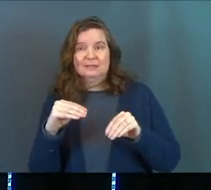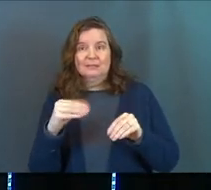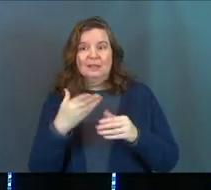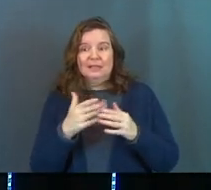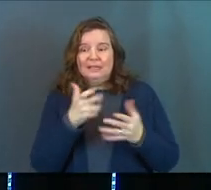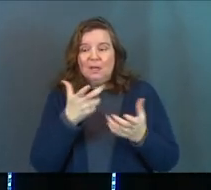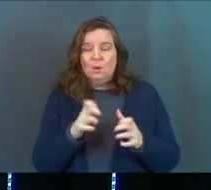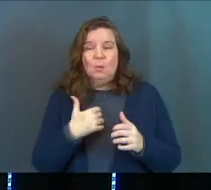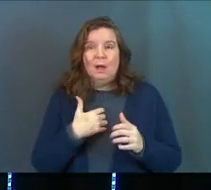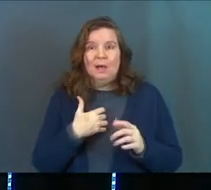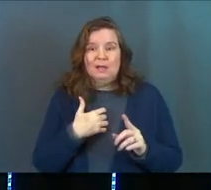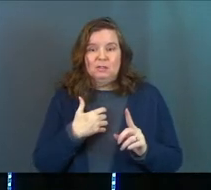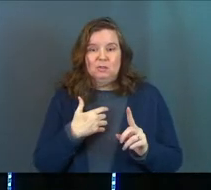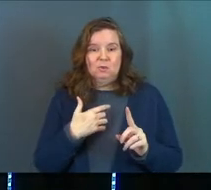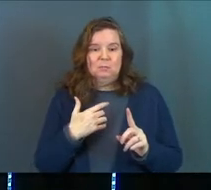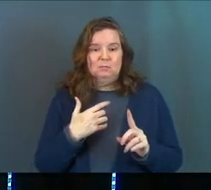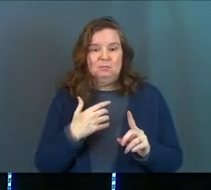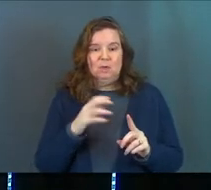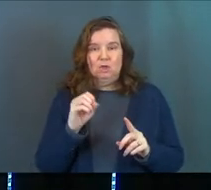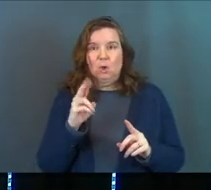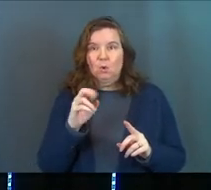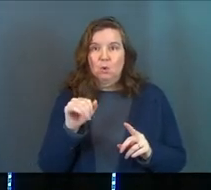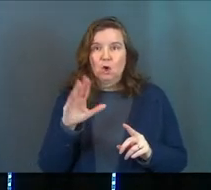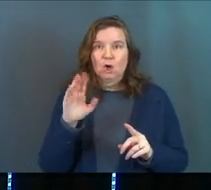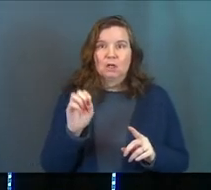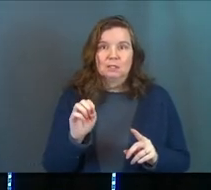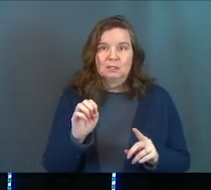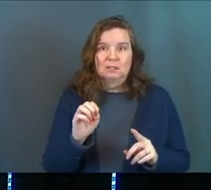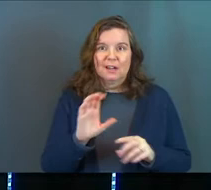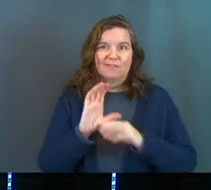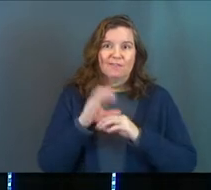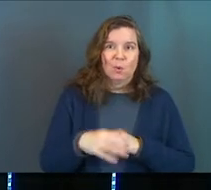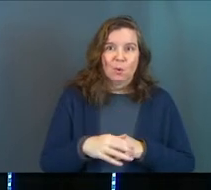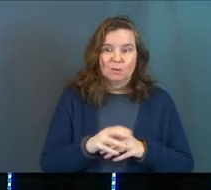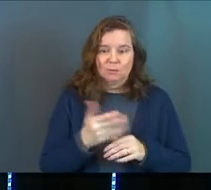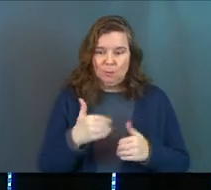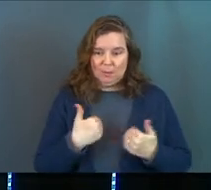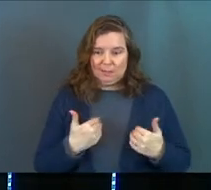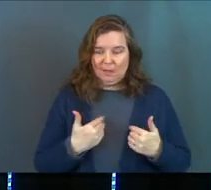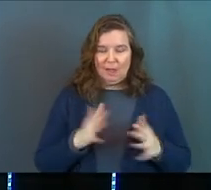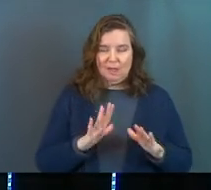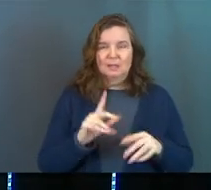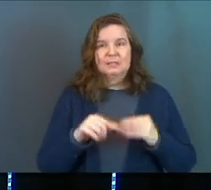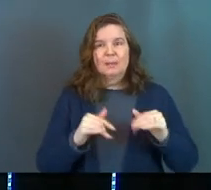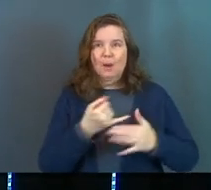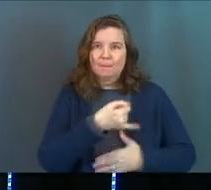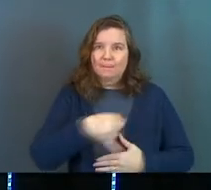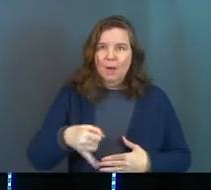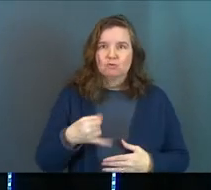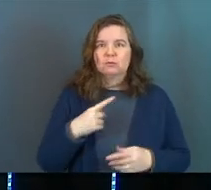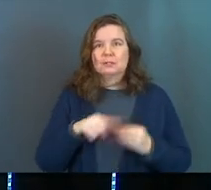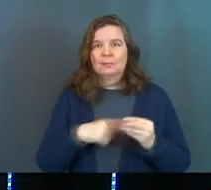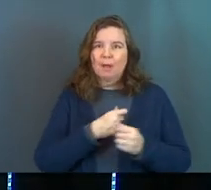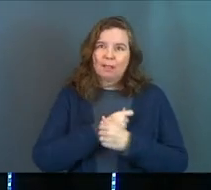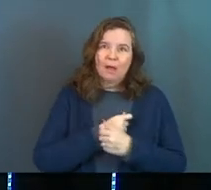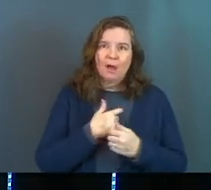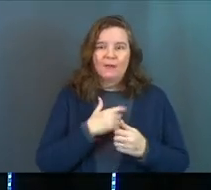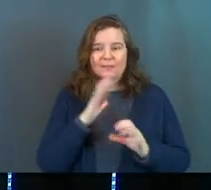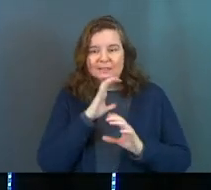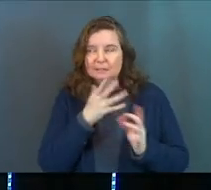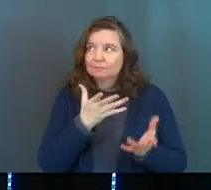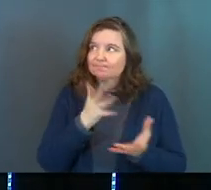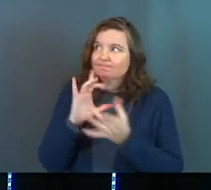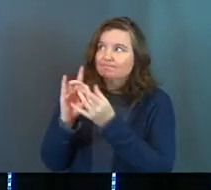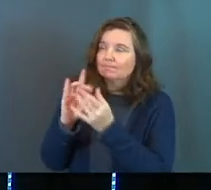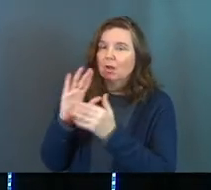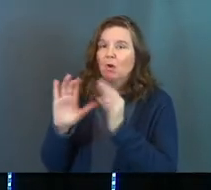he doesn't want to coerce our faith, especially when we're young and we're just getting moving and stuff like that. It's about boundaries, and it's about love and seeking him.